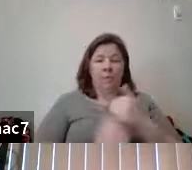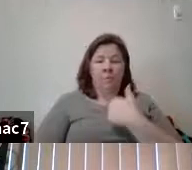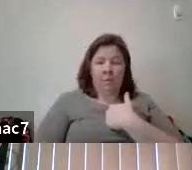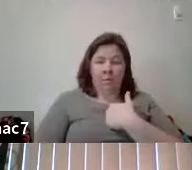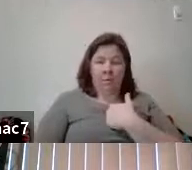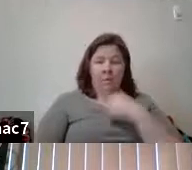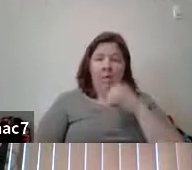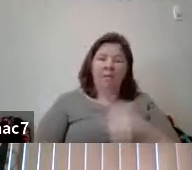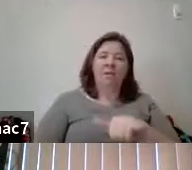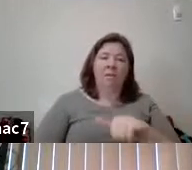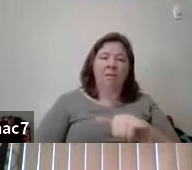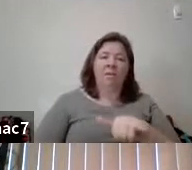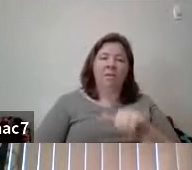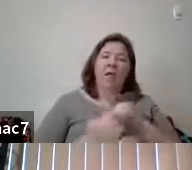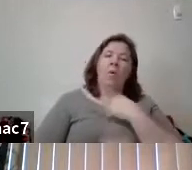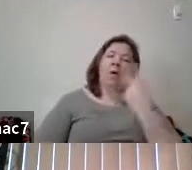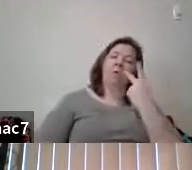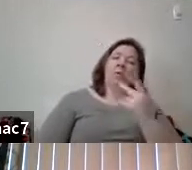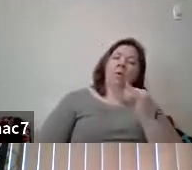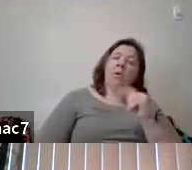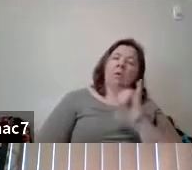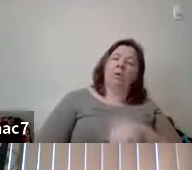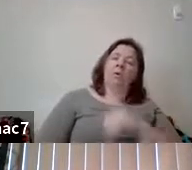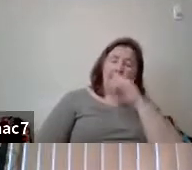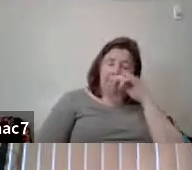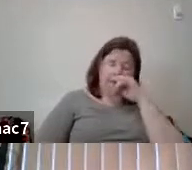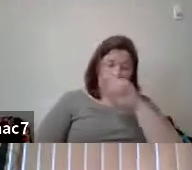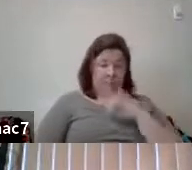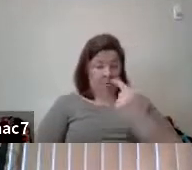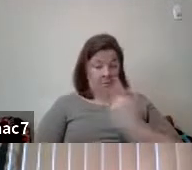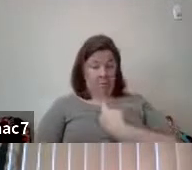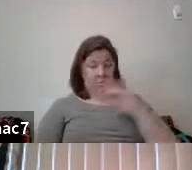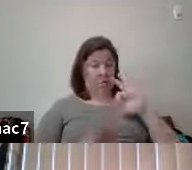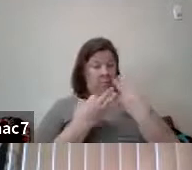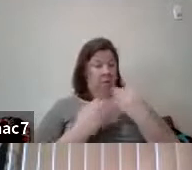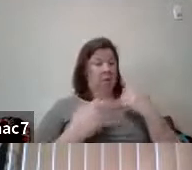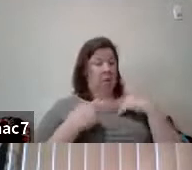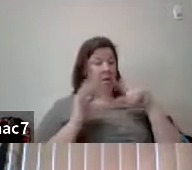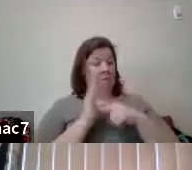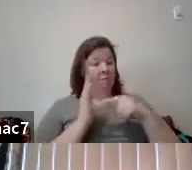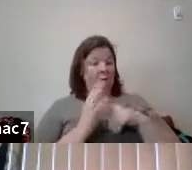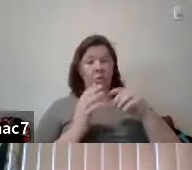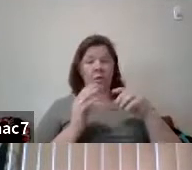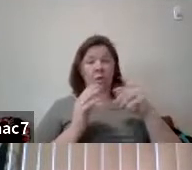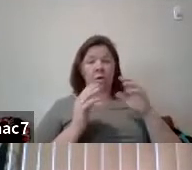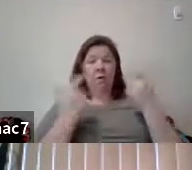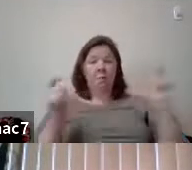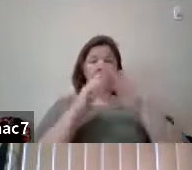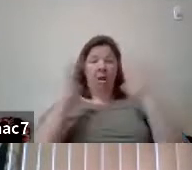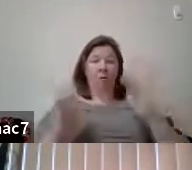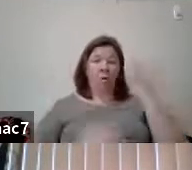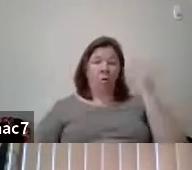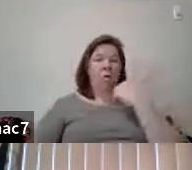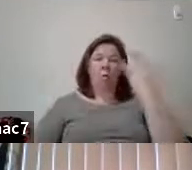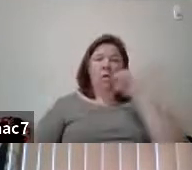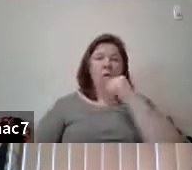So that's kind of the way I look at it. You don't want to be the only one in your family that can afford a mansion and all the rest of them look up to you going, why do you tell